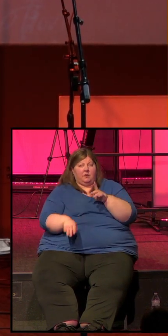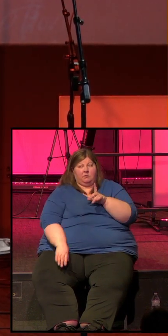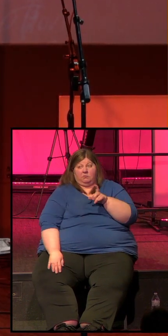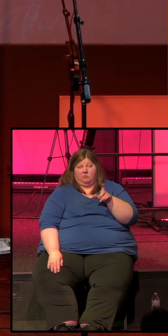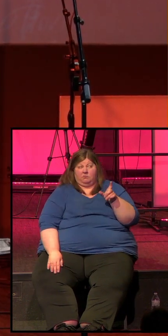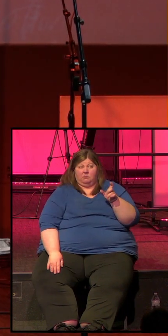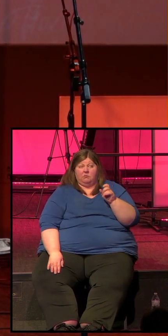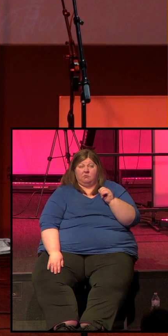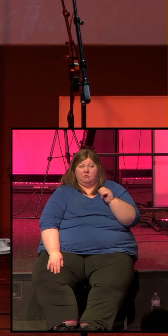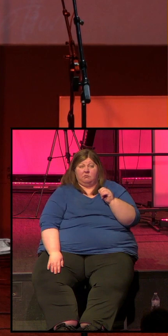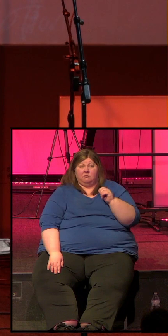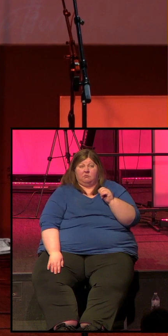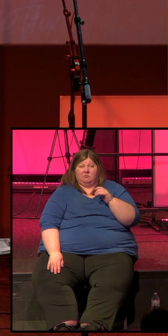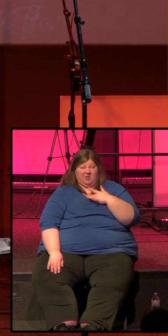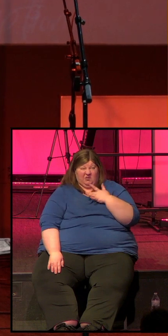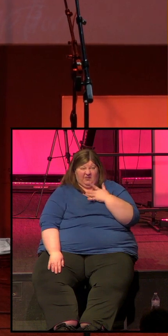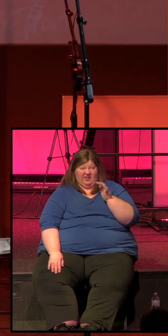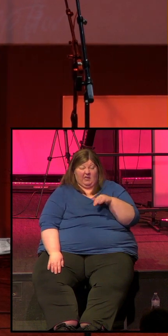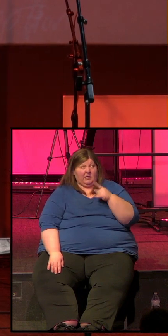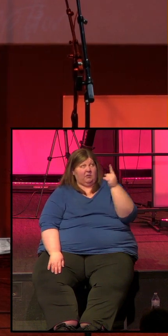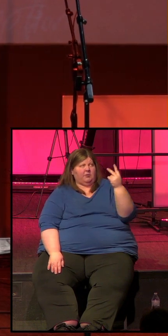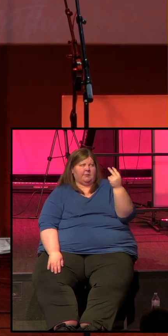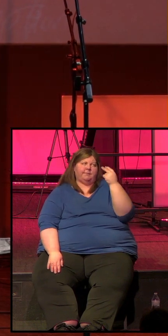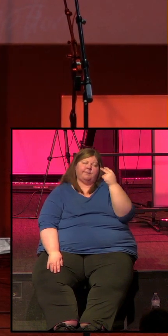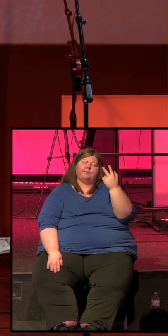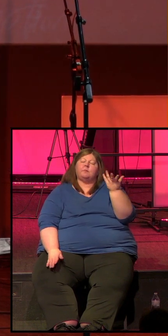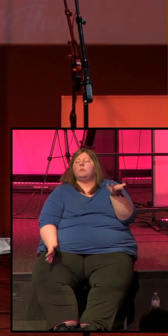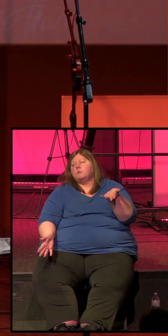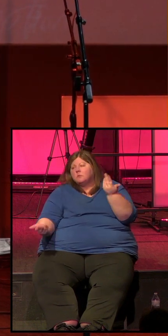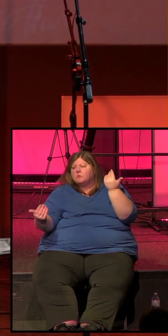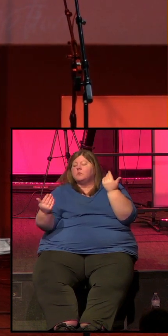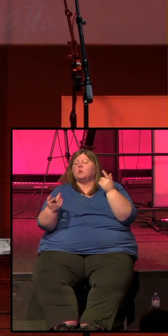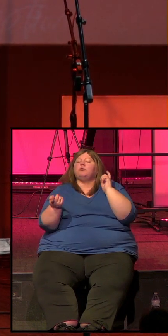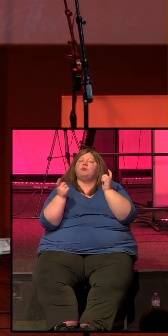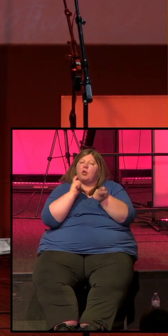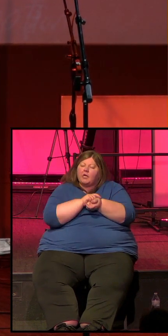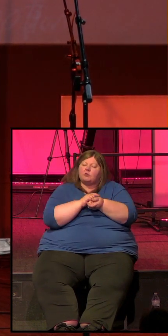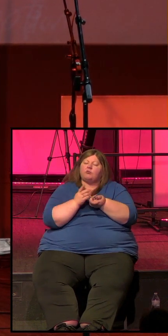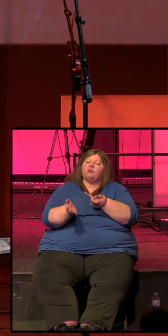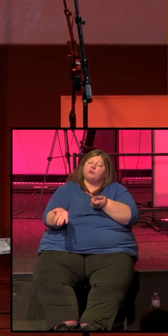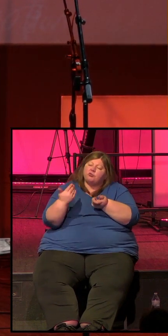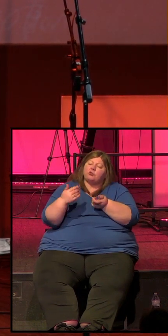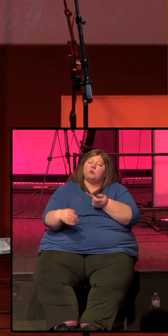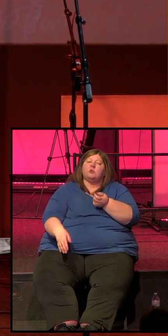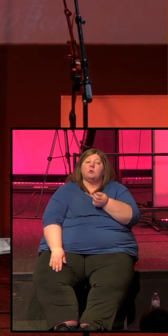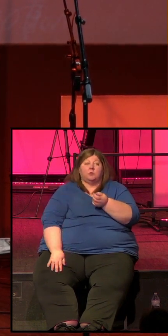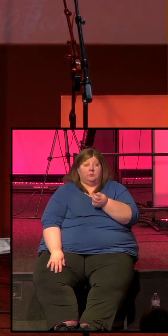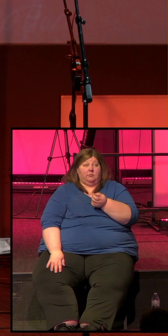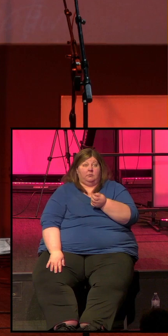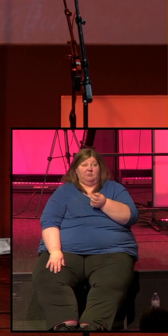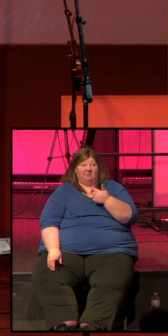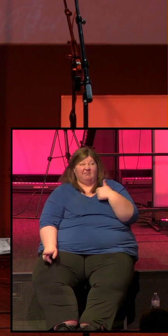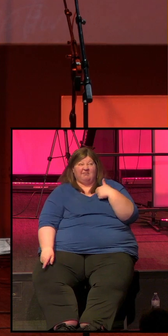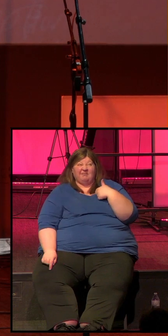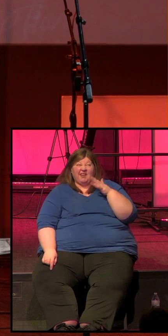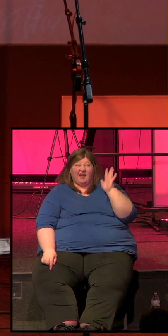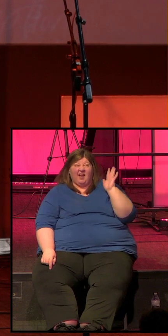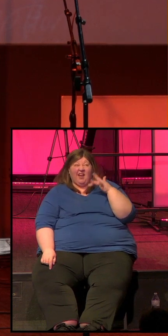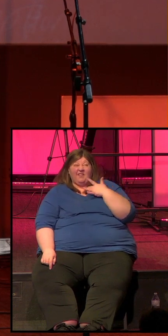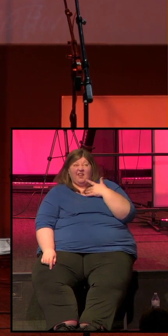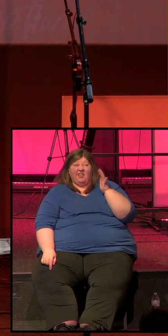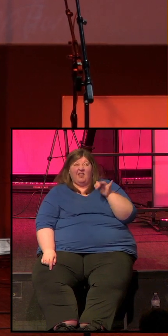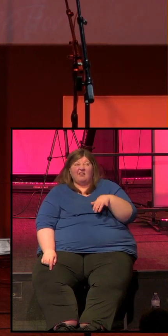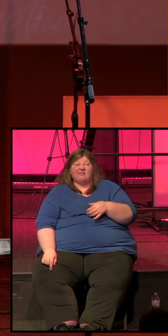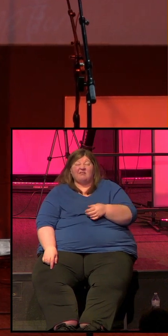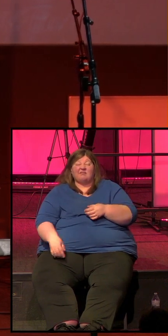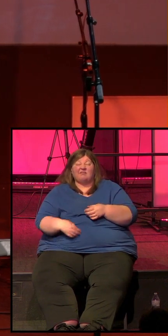In your relationship with him, do you ever feel like he just wants you to change? I know I do.